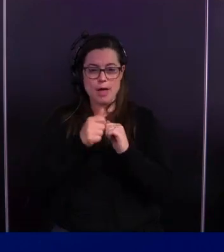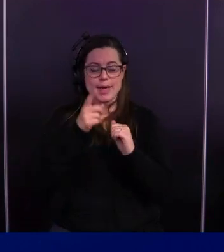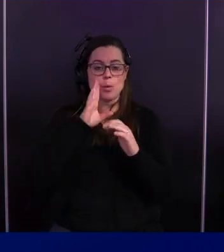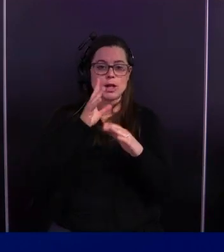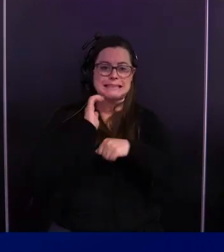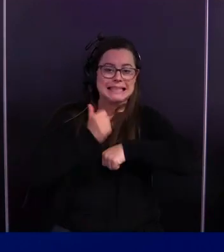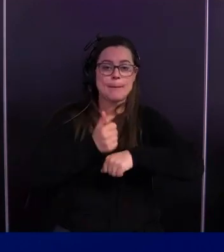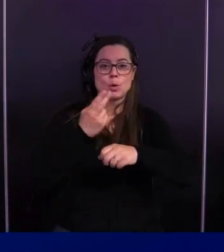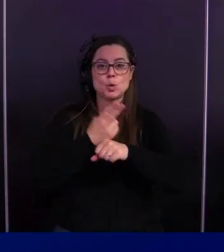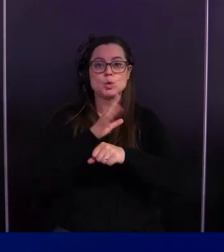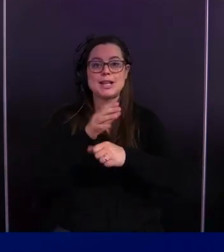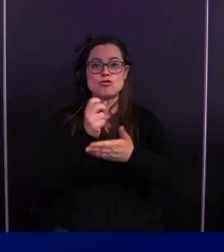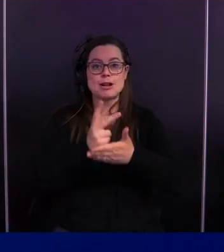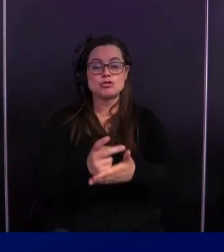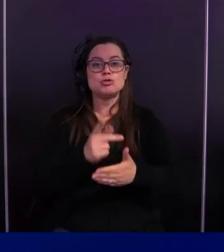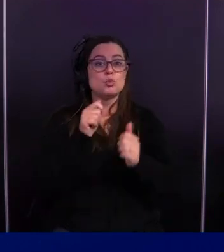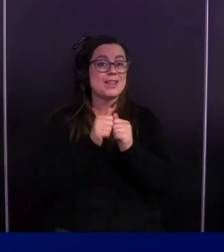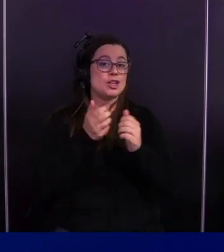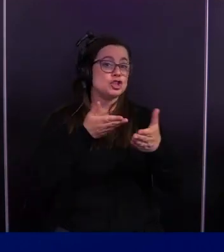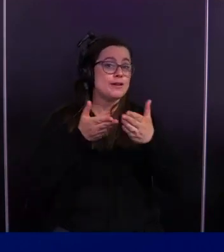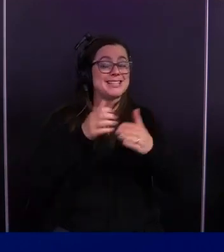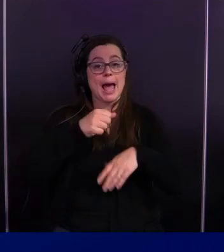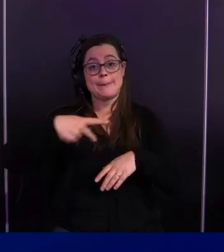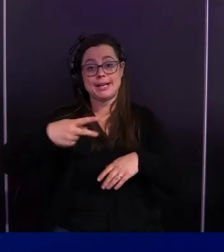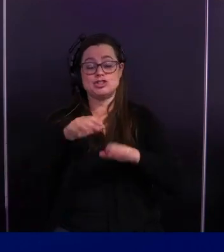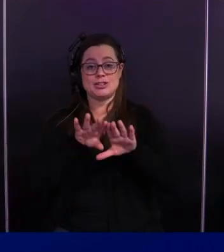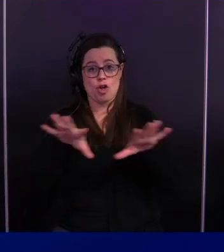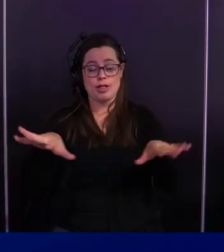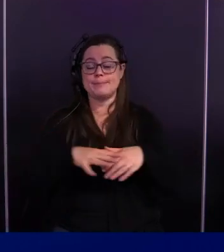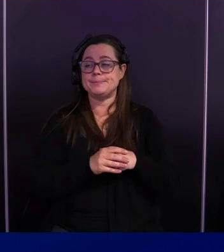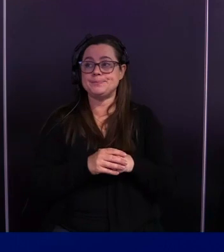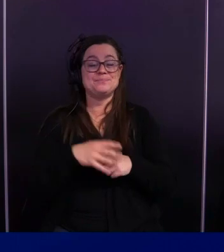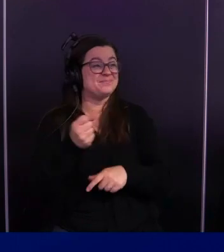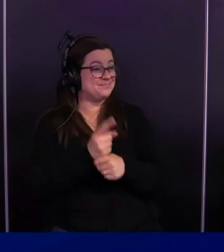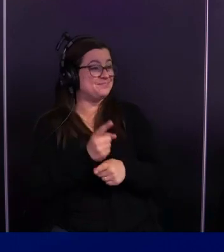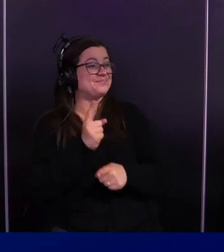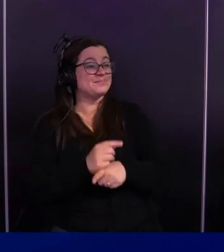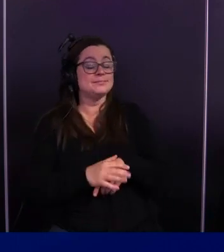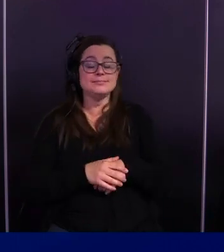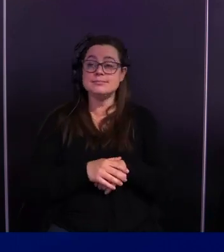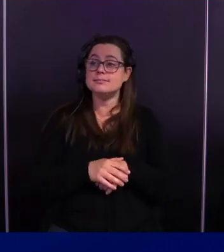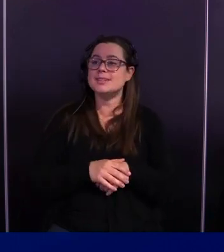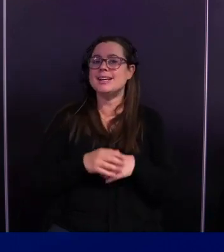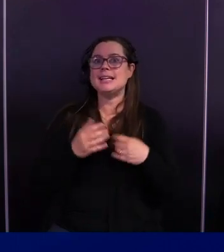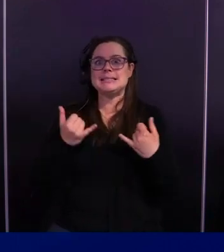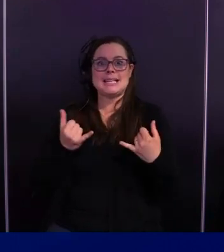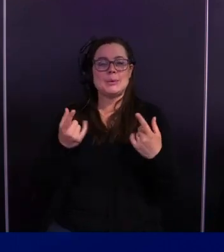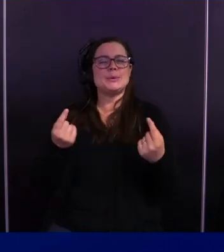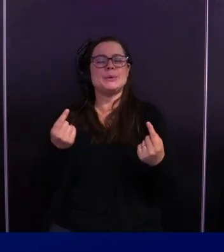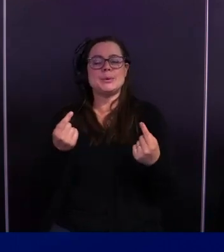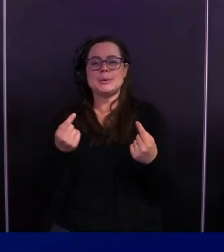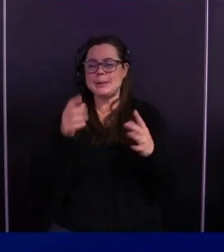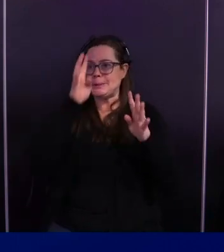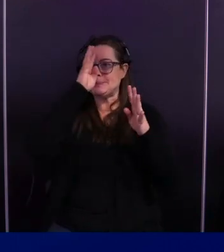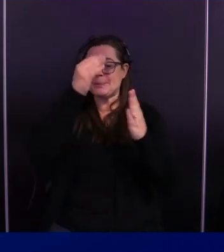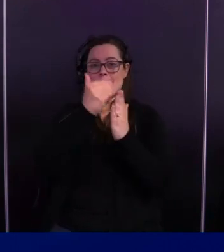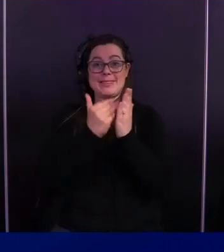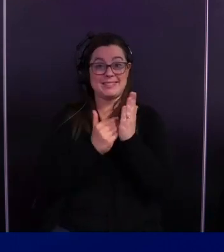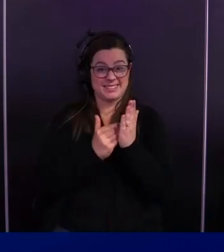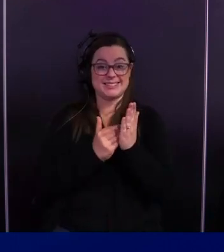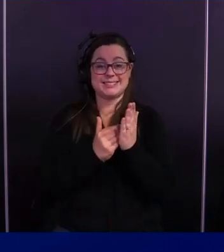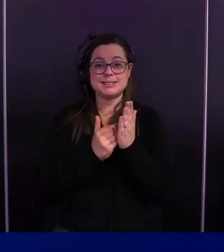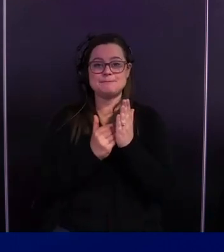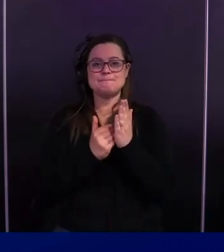credentials with their services and applications and everything else. Yeah. So what we did today is we've come up with a list